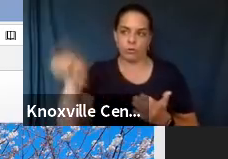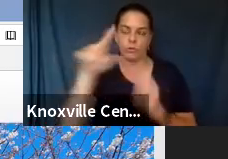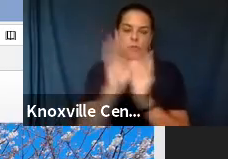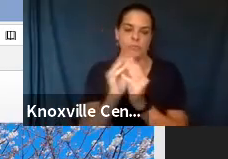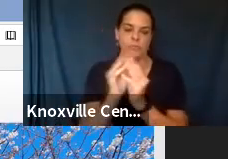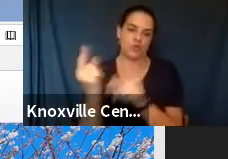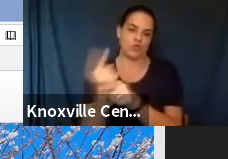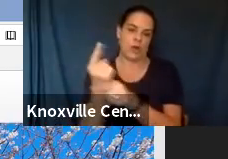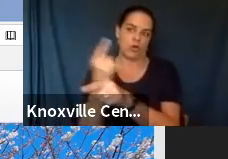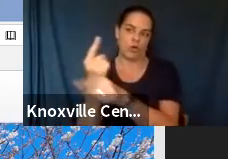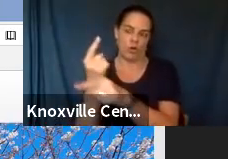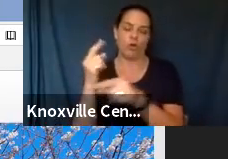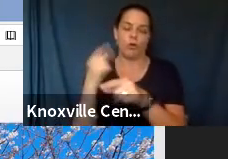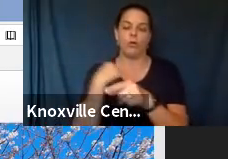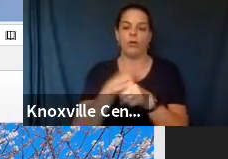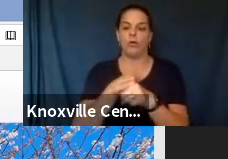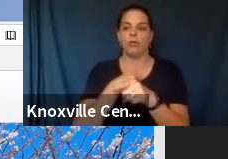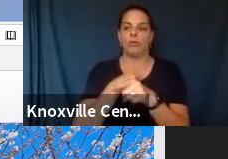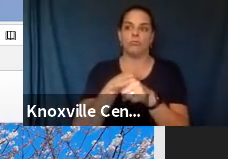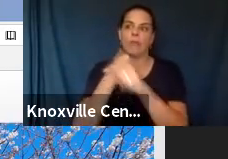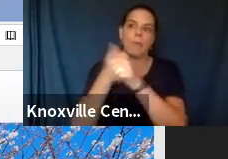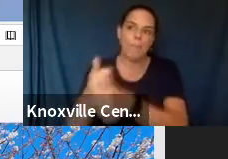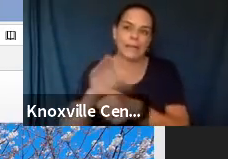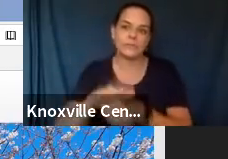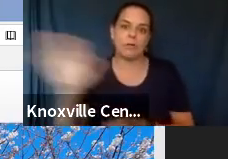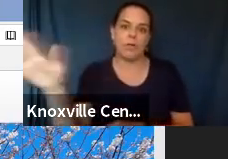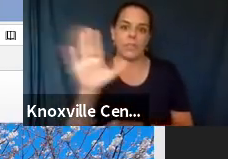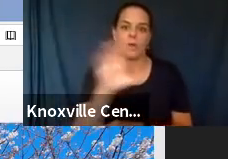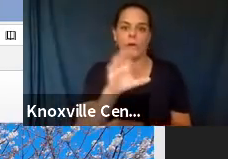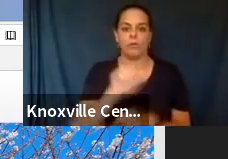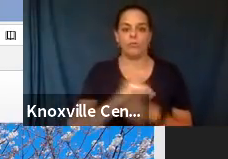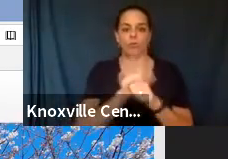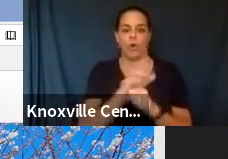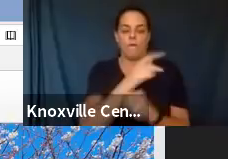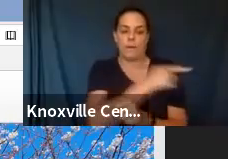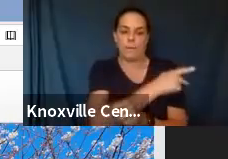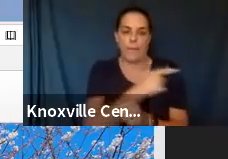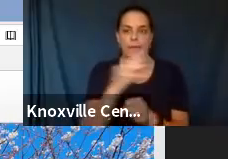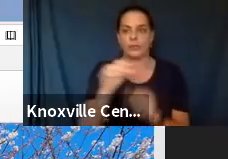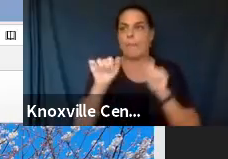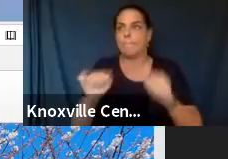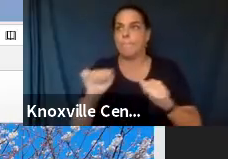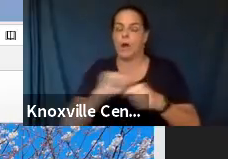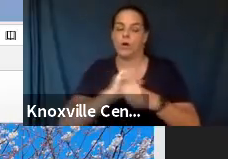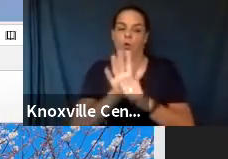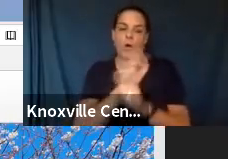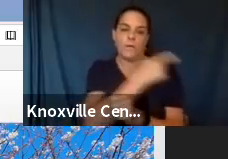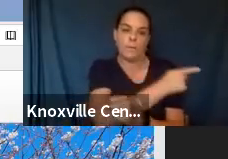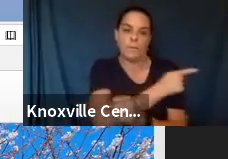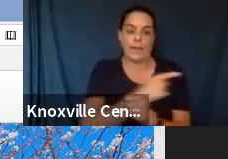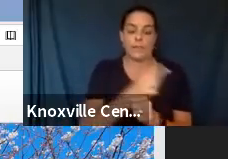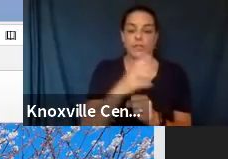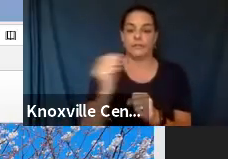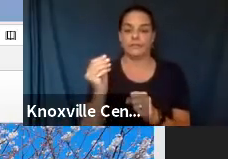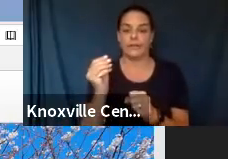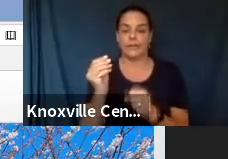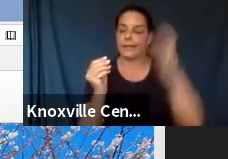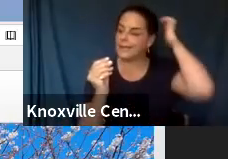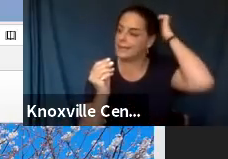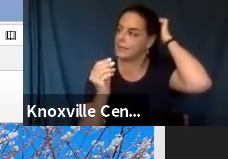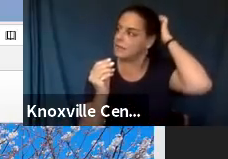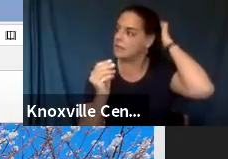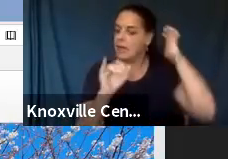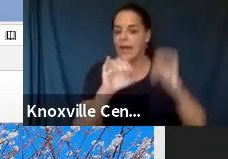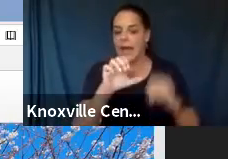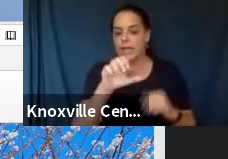regularly. It's based on COVID patients and pending COVID patients and bed availability, ICU